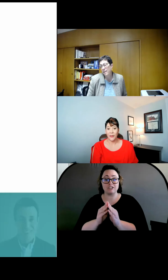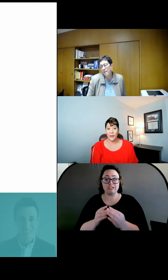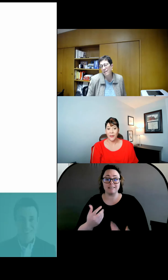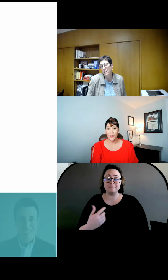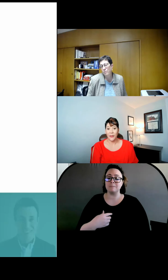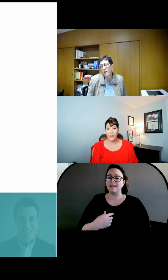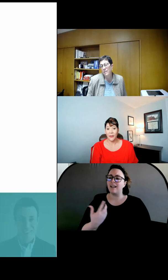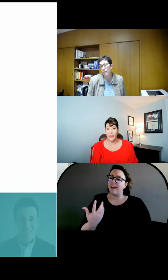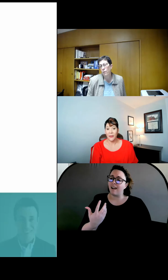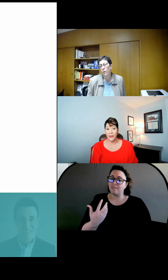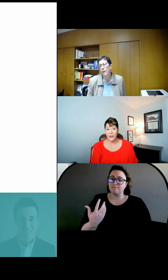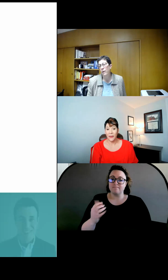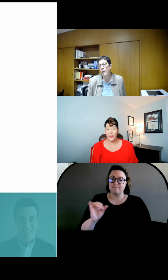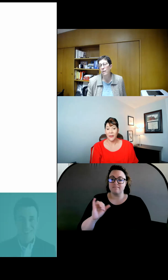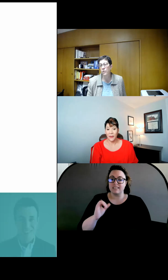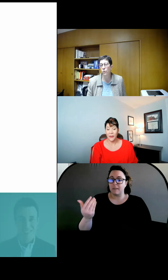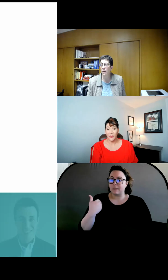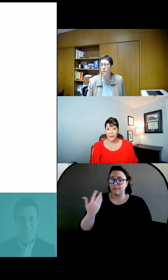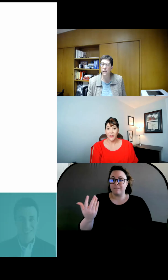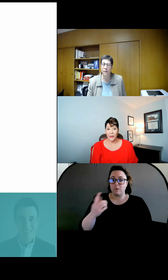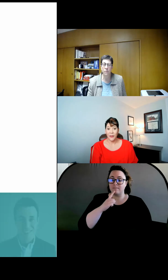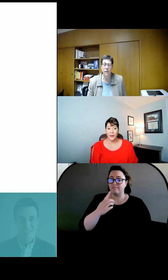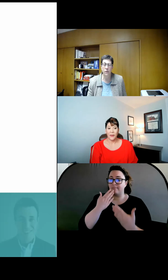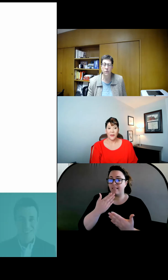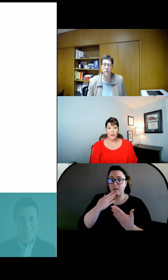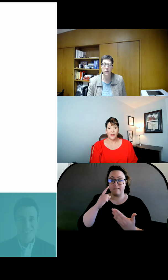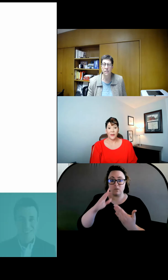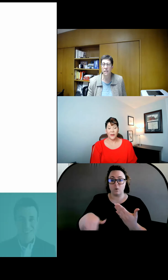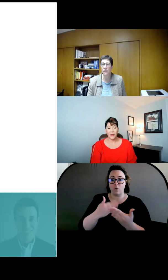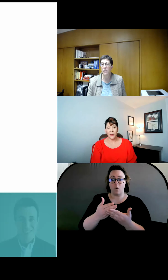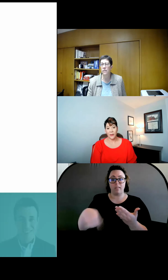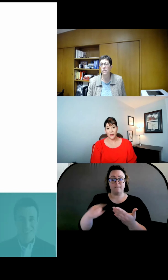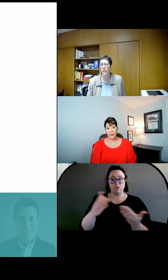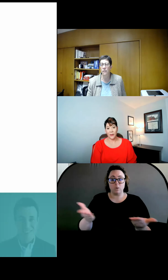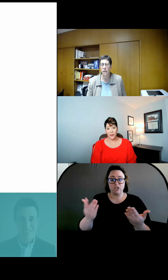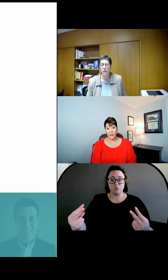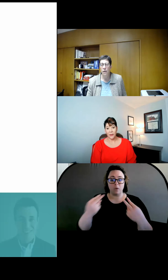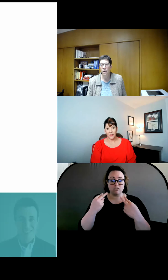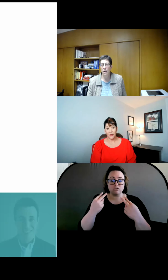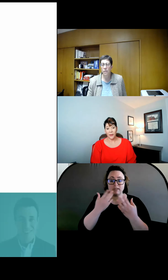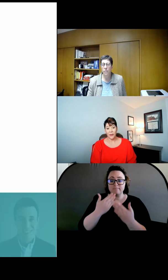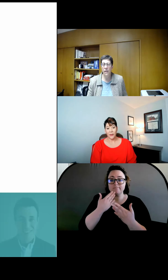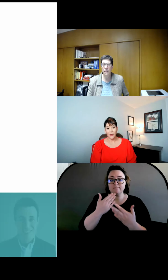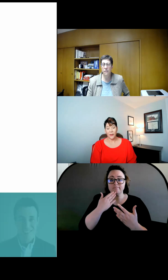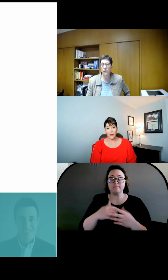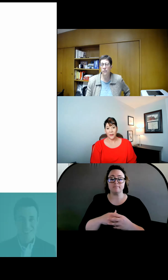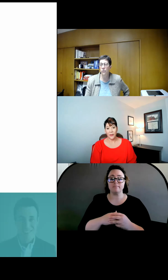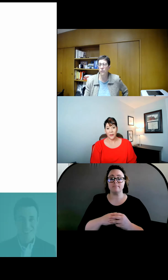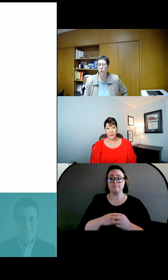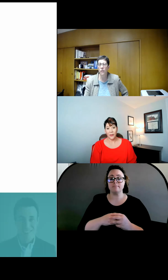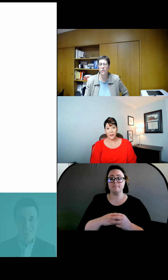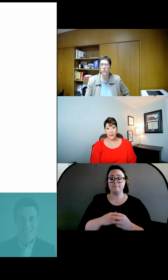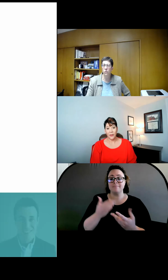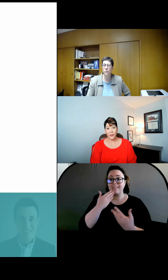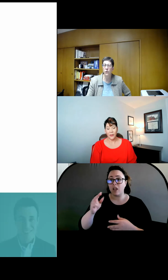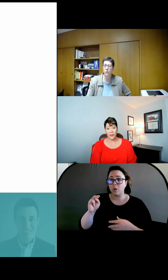I think it's what I said before. I really am so grateful to everybody who's attending this. I mean, and to you,